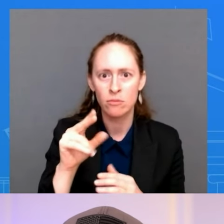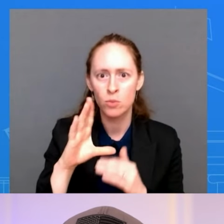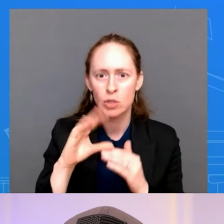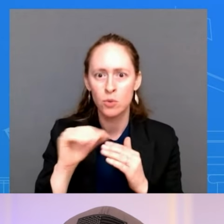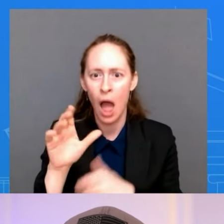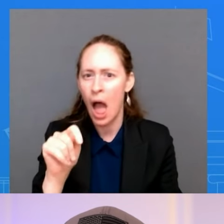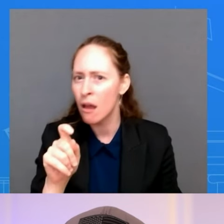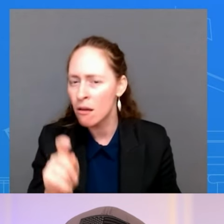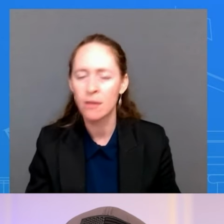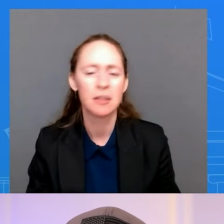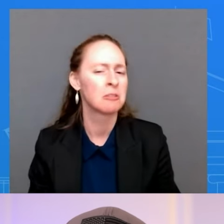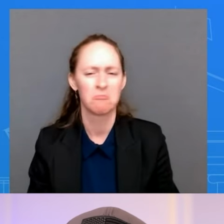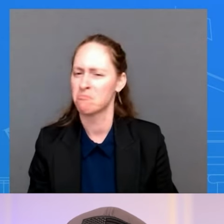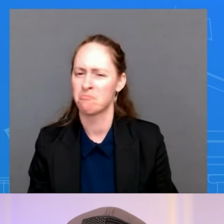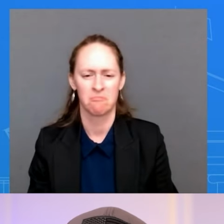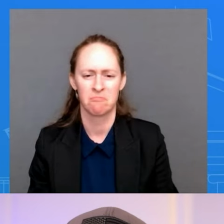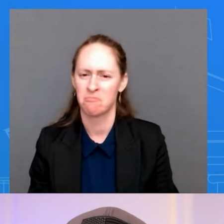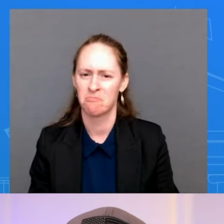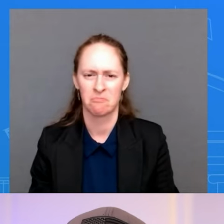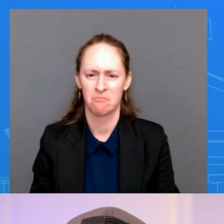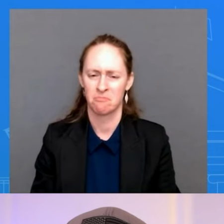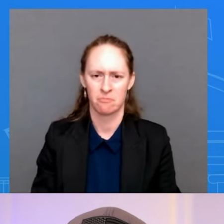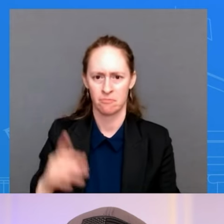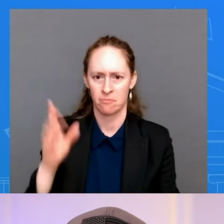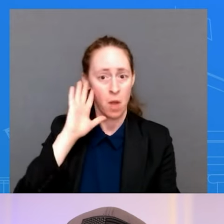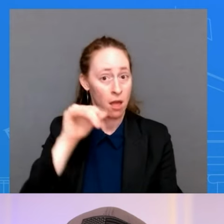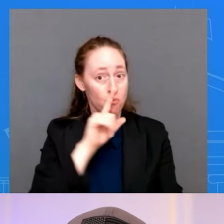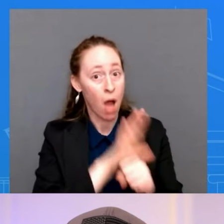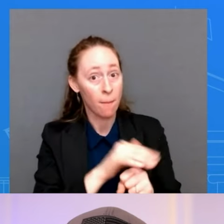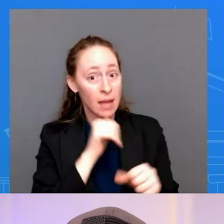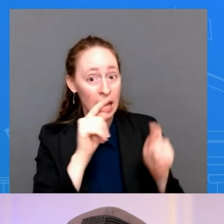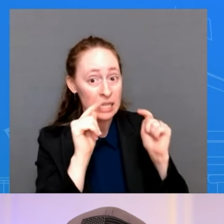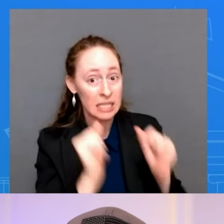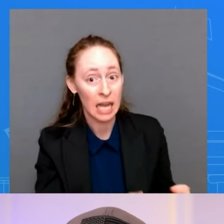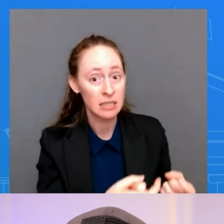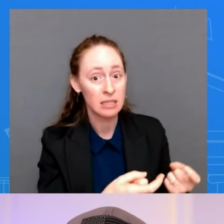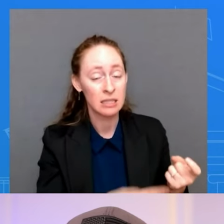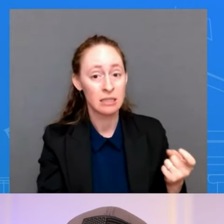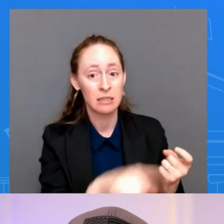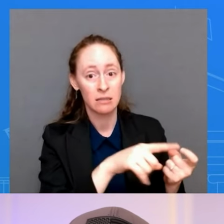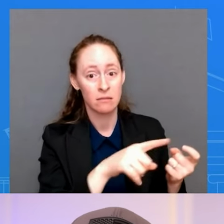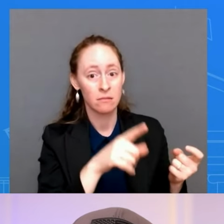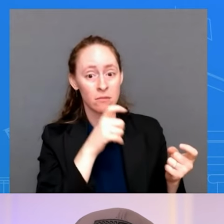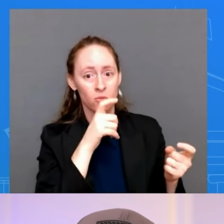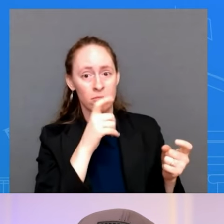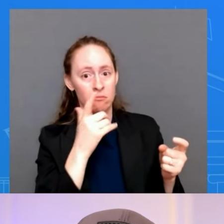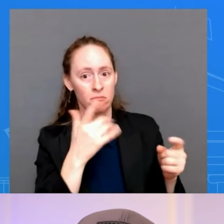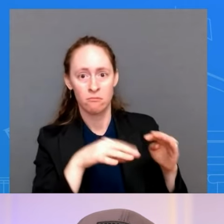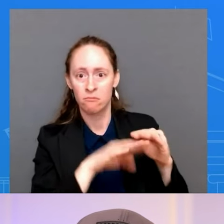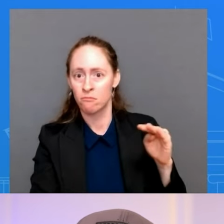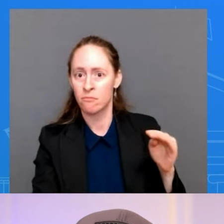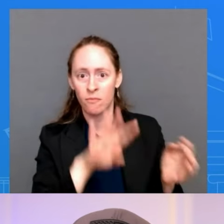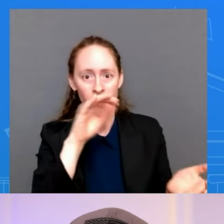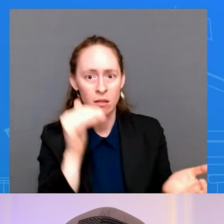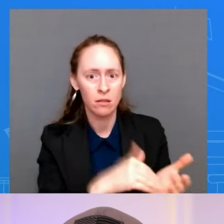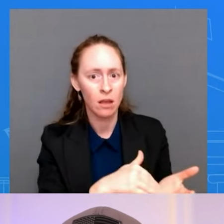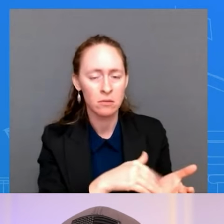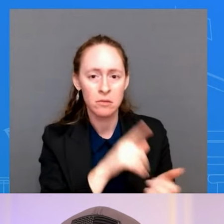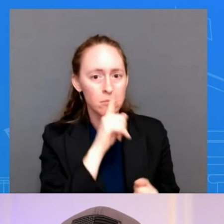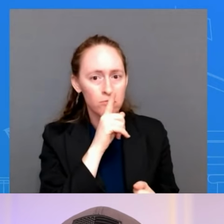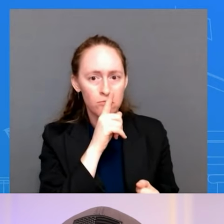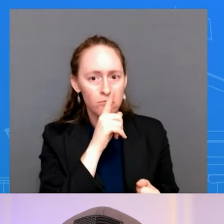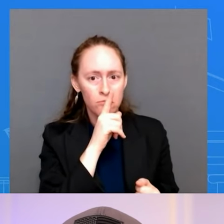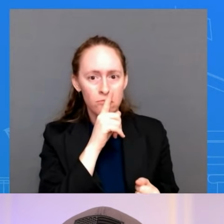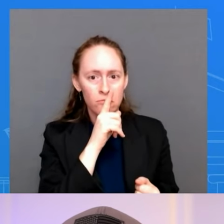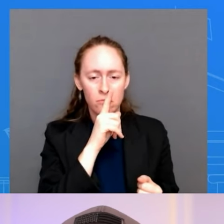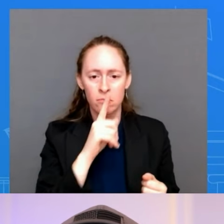it wasn't going to raise taxes on anybody making less than $400,000 a year. But the Joint Committee on Taxation says that is not true. Well, that